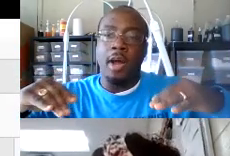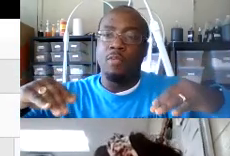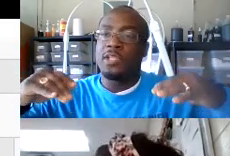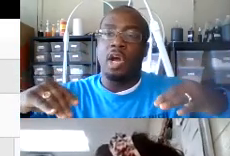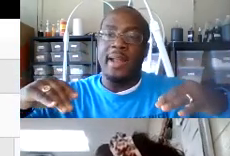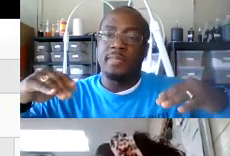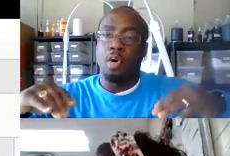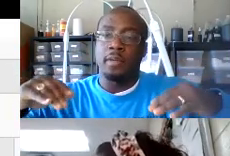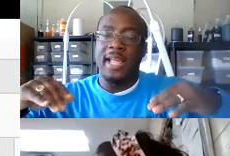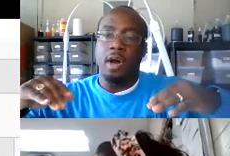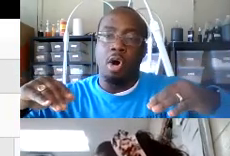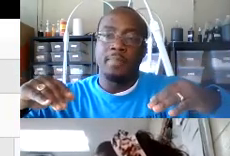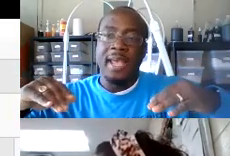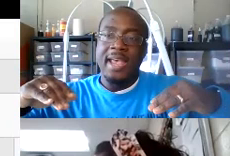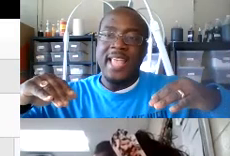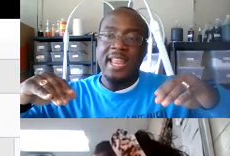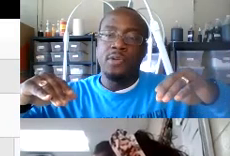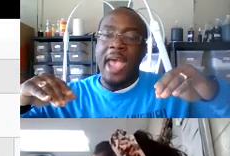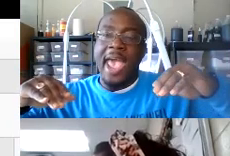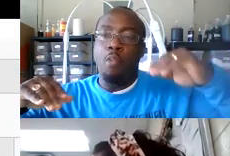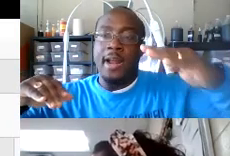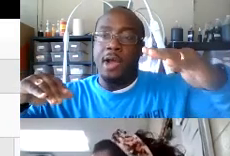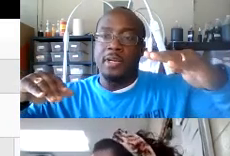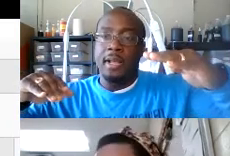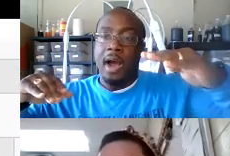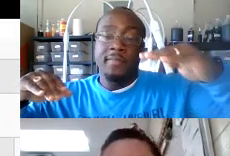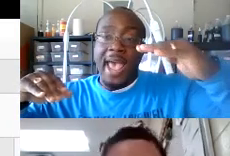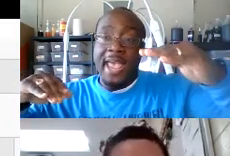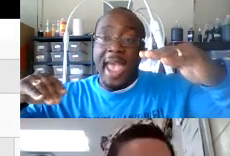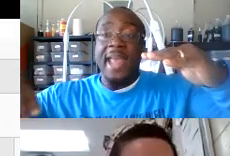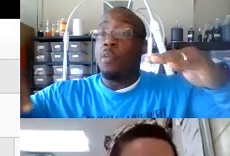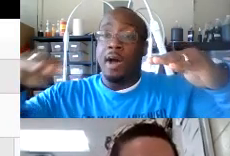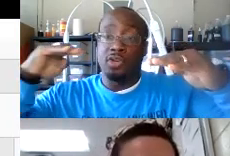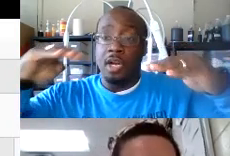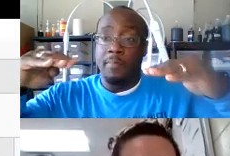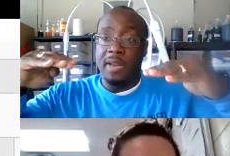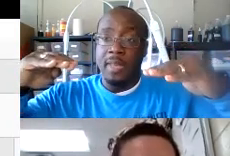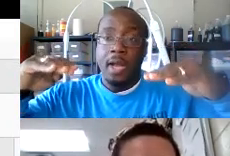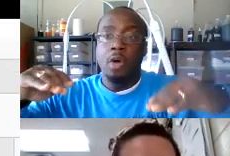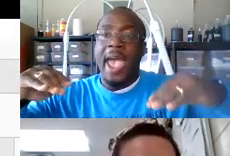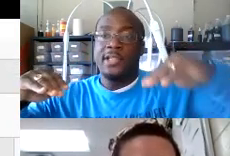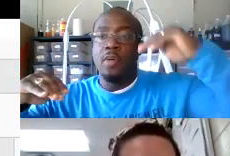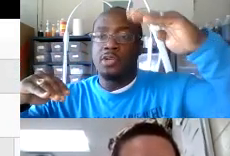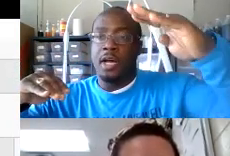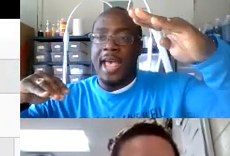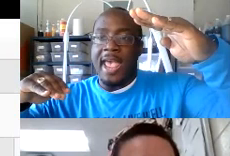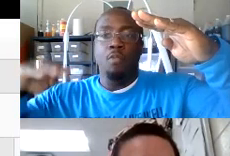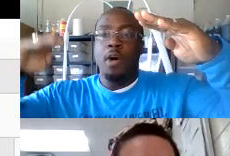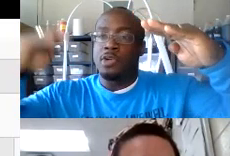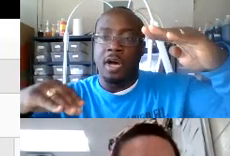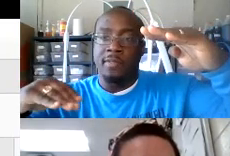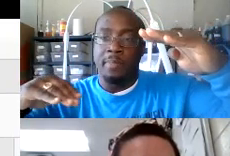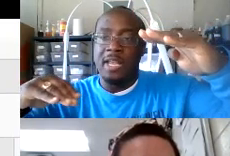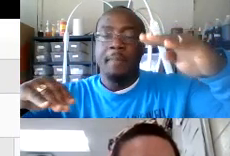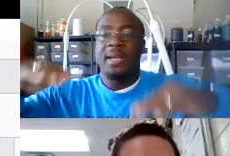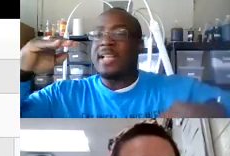to your garden, and we'll talk about this more later on, is that if you add 100 of the A, add 100 of the B. Don't add 200 of the A and